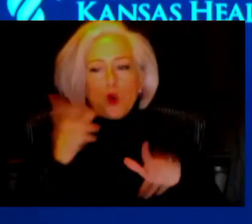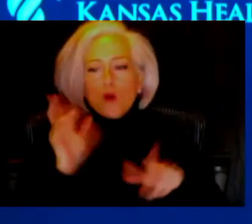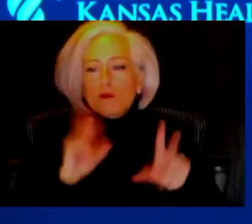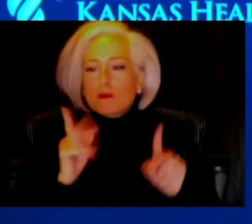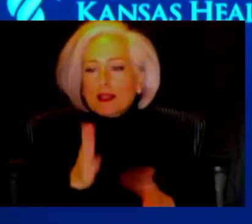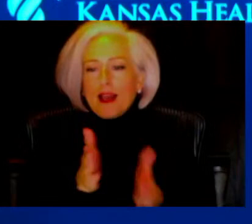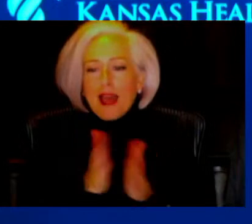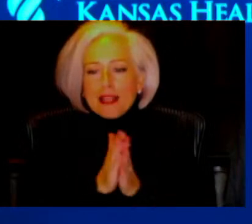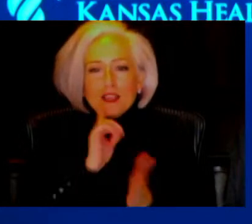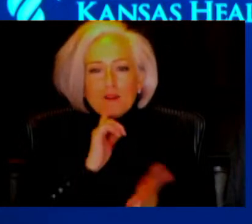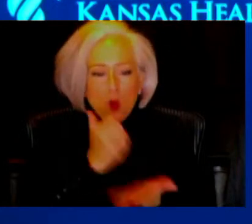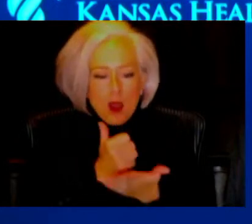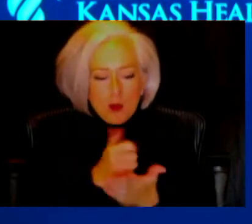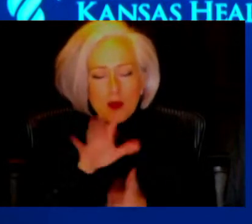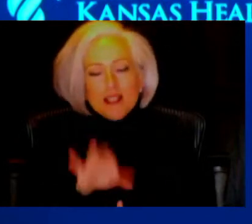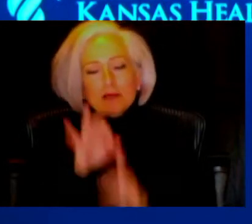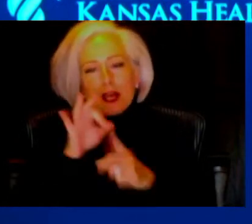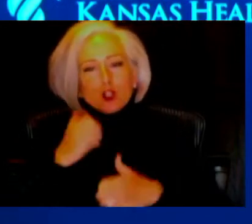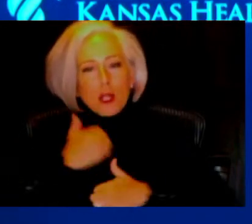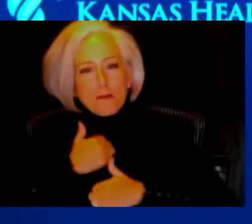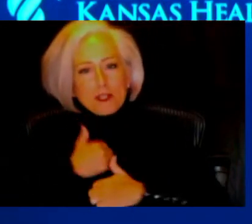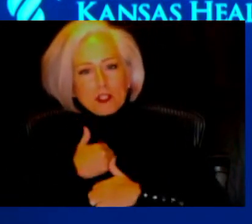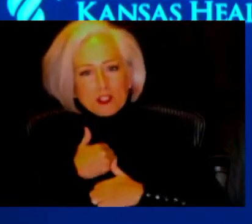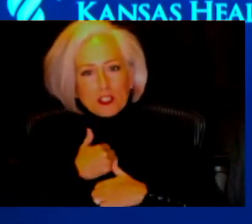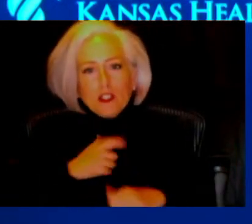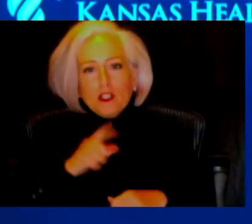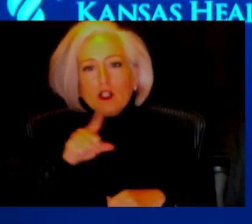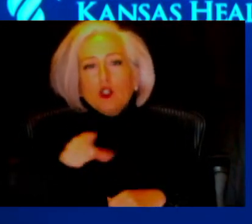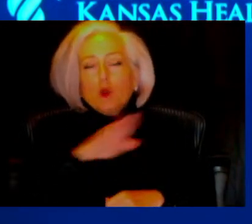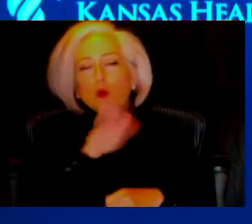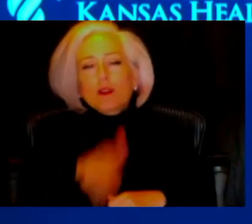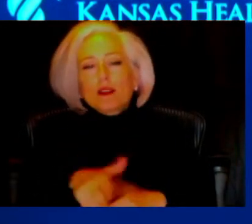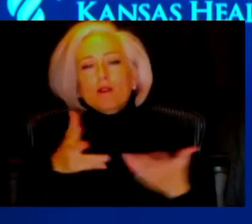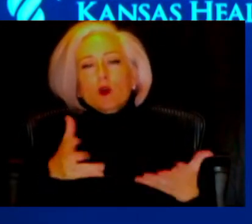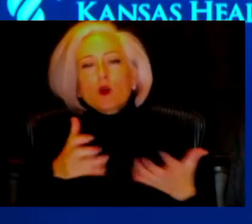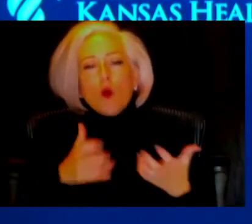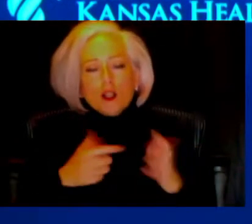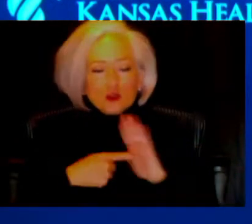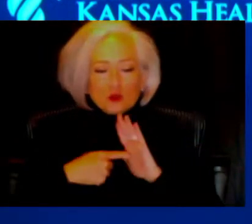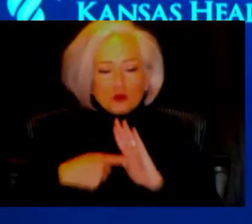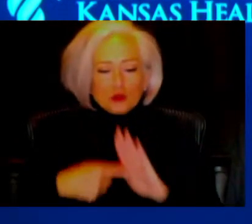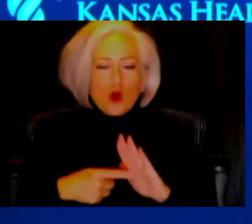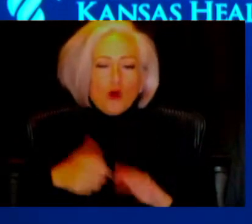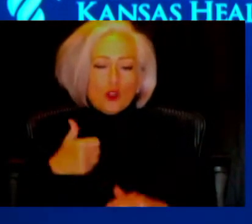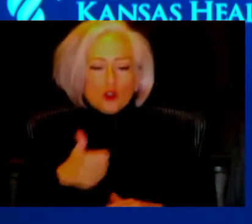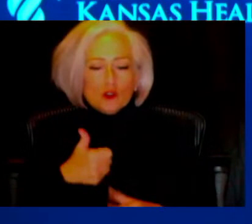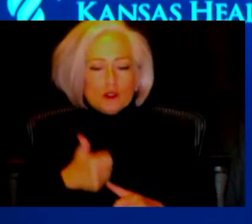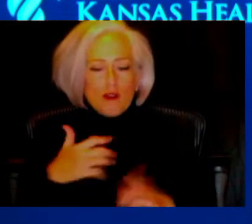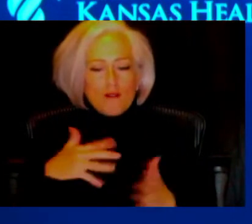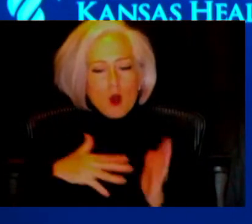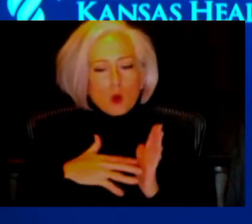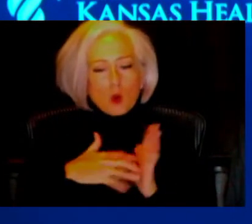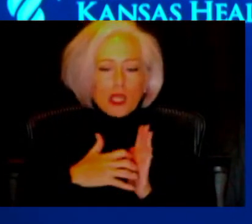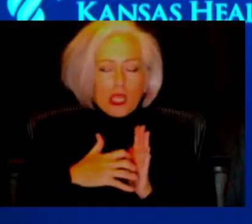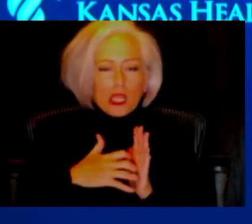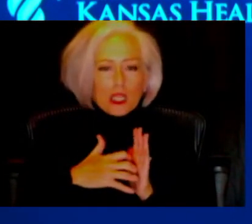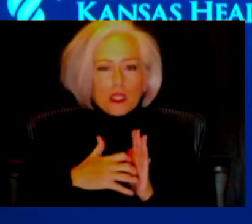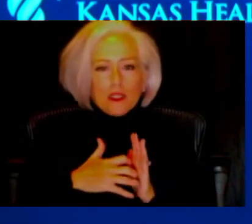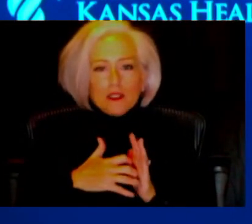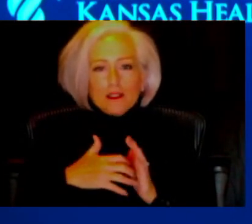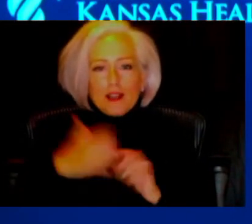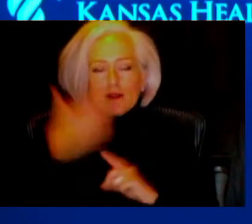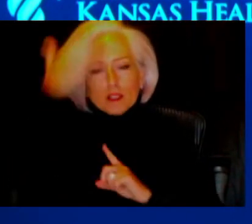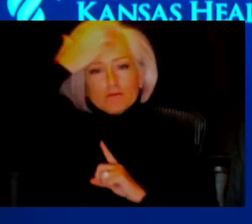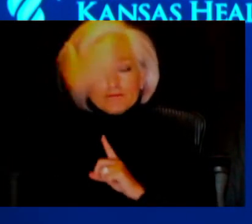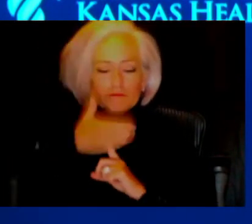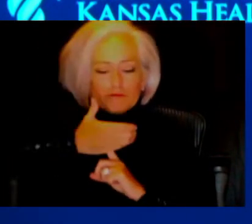the military. Mm-hmm. You know, you'd never want to see or show you're weak. You want to, put the best face forward and that you're